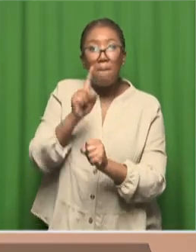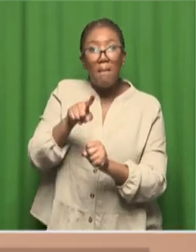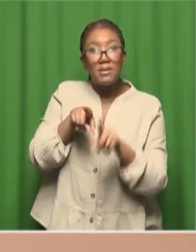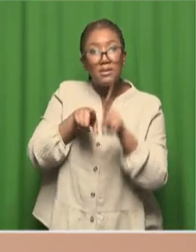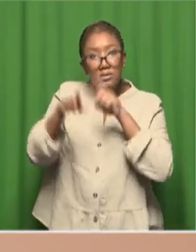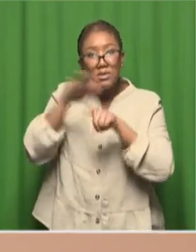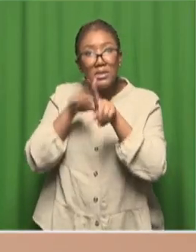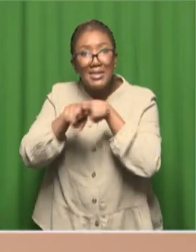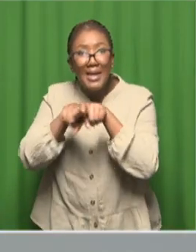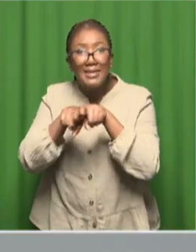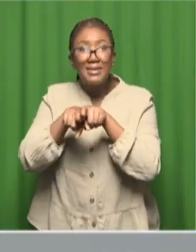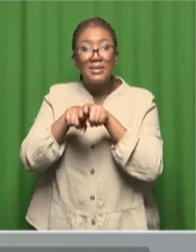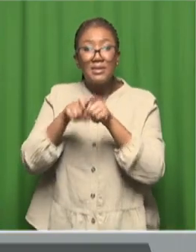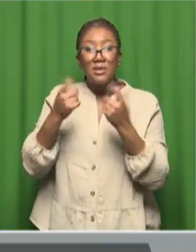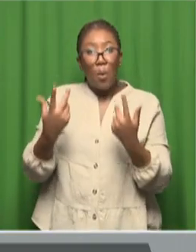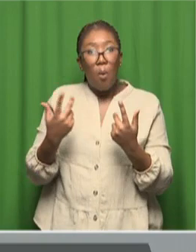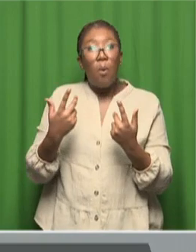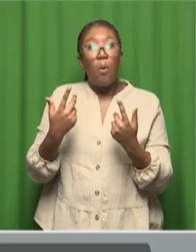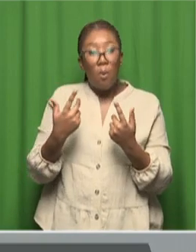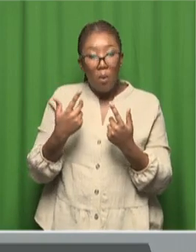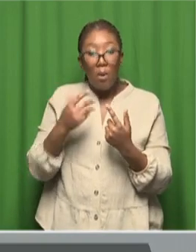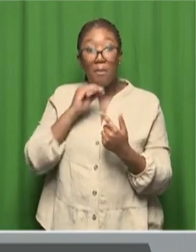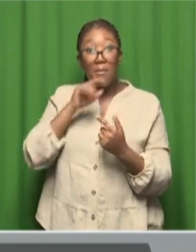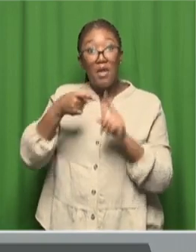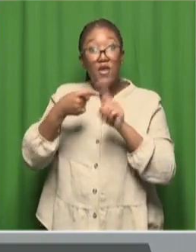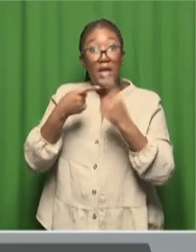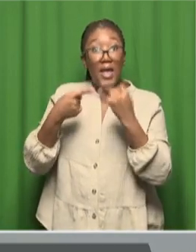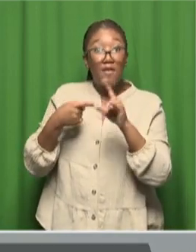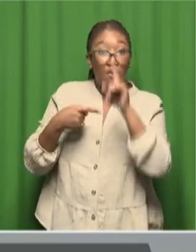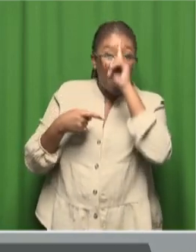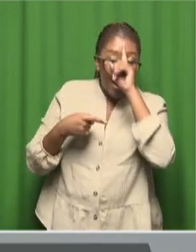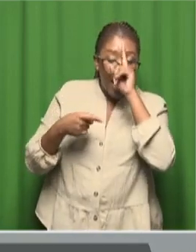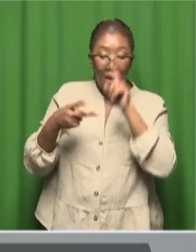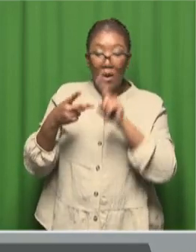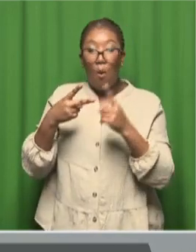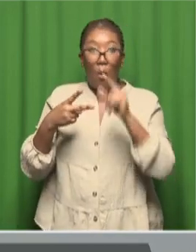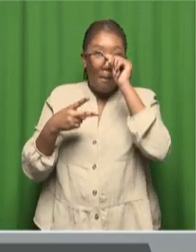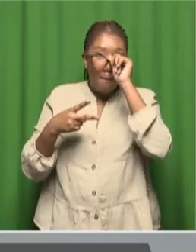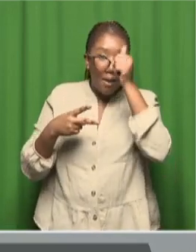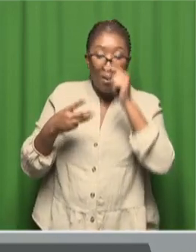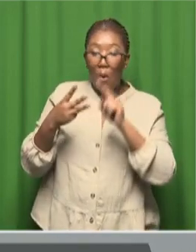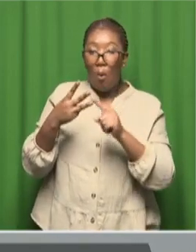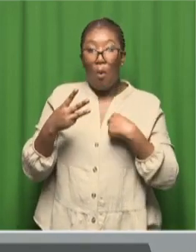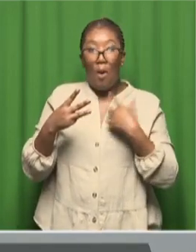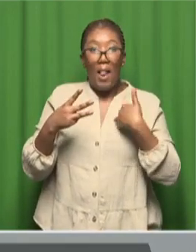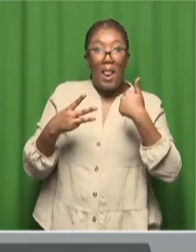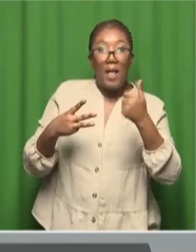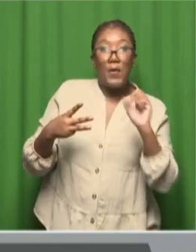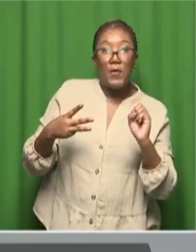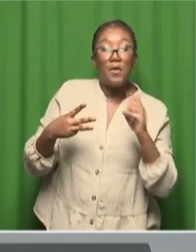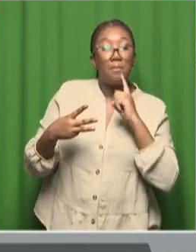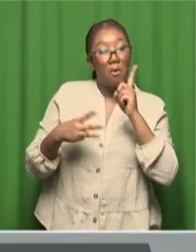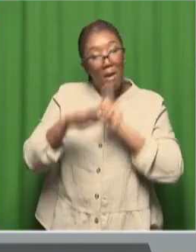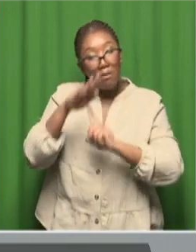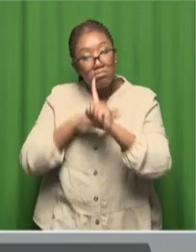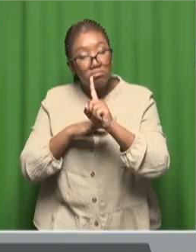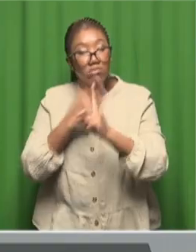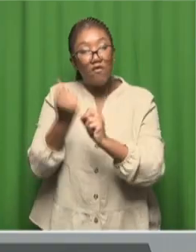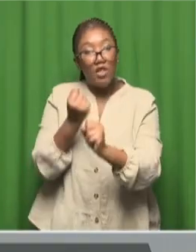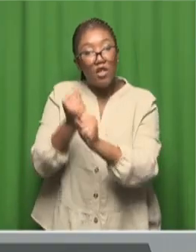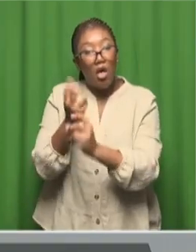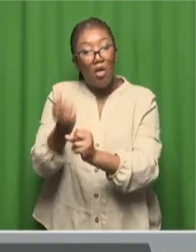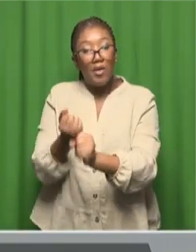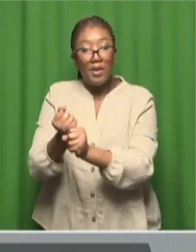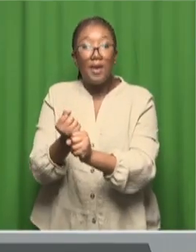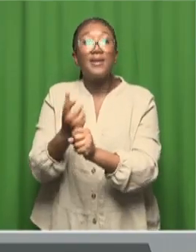screening? So if you have these risk factors, then you should be keeping an eye not only on your lifestyle, but on your glucose levels. And if your glucose levels